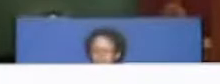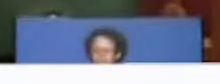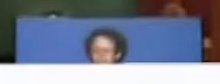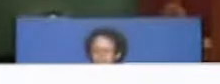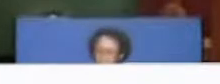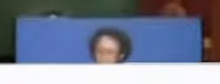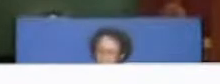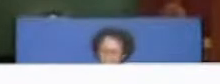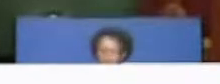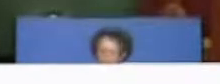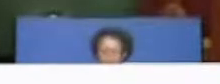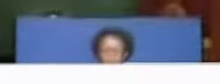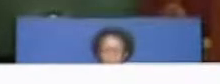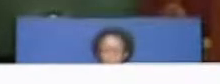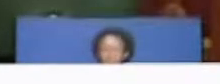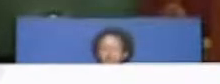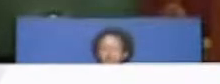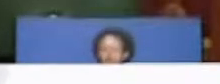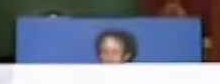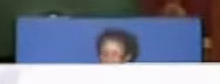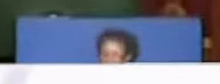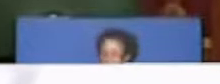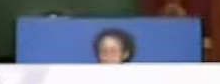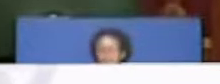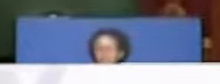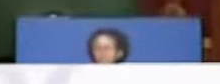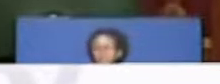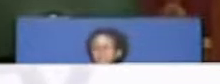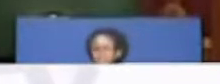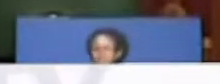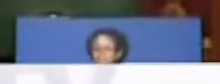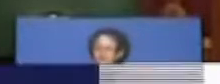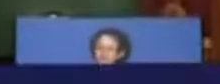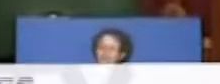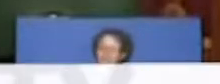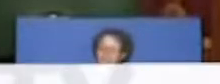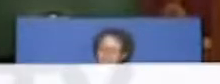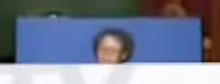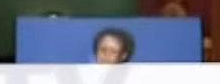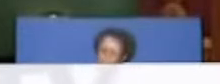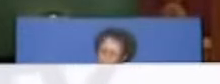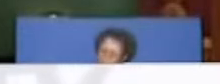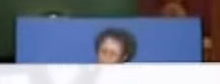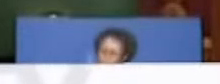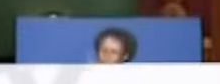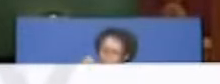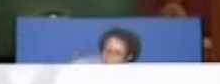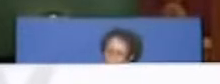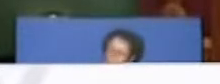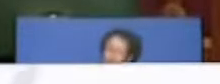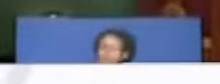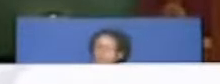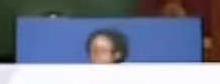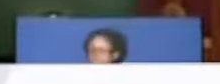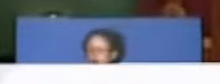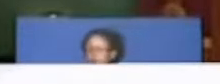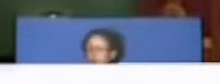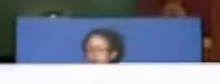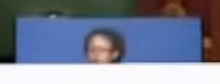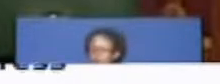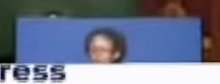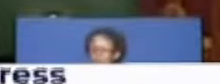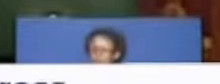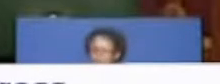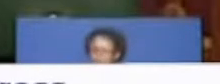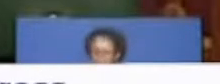services, re-engineering of the application for power, water, and sewer connection, and the automation of the